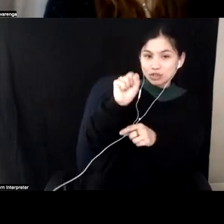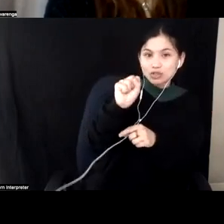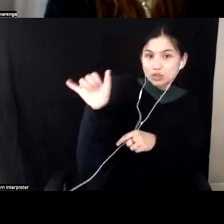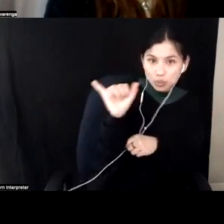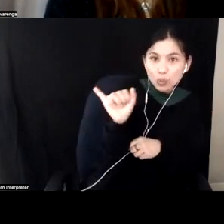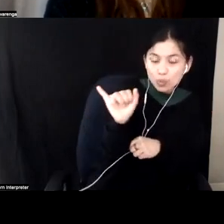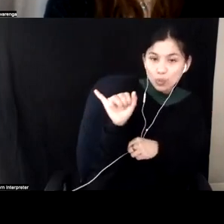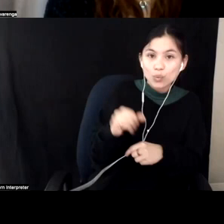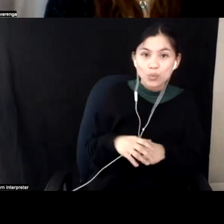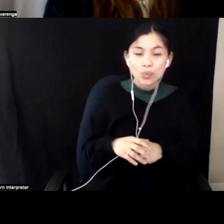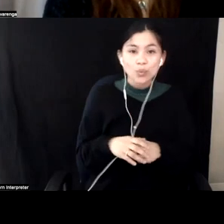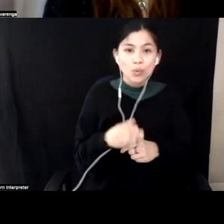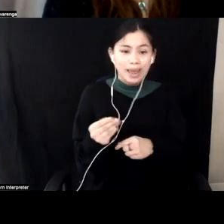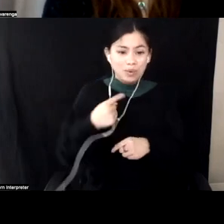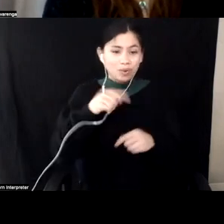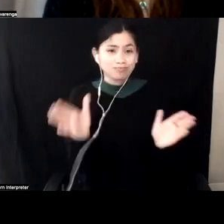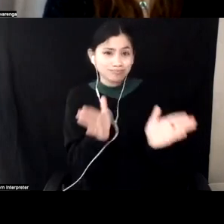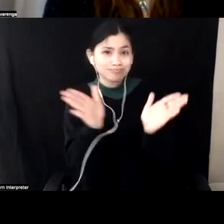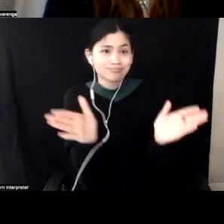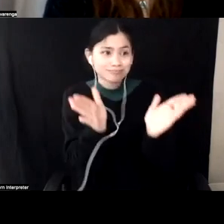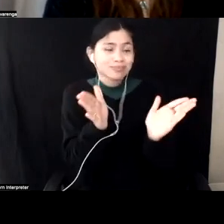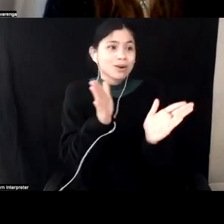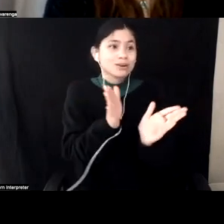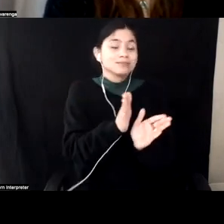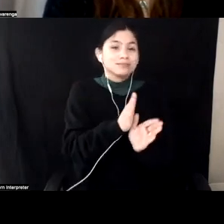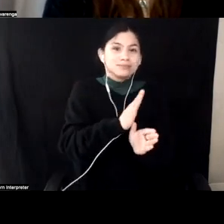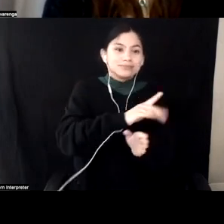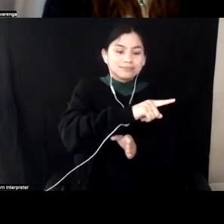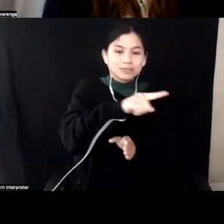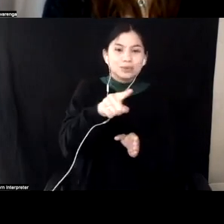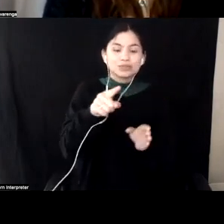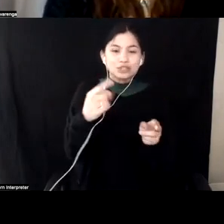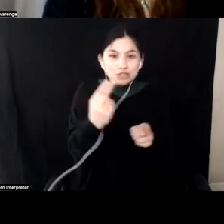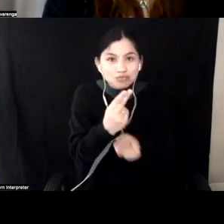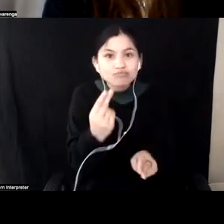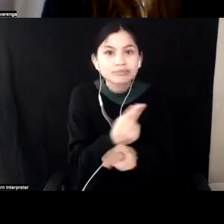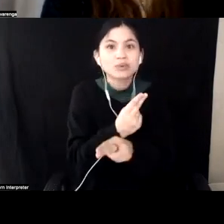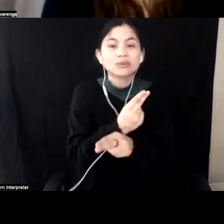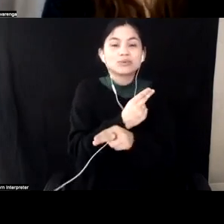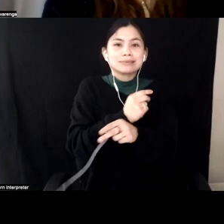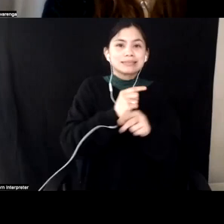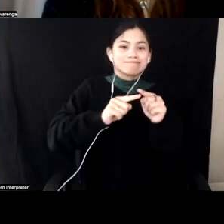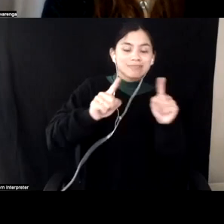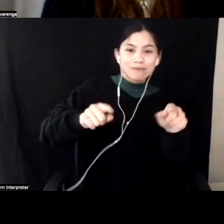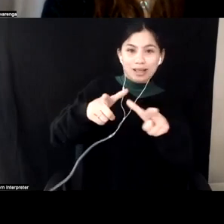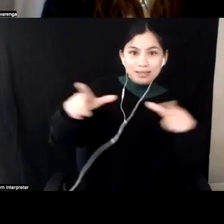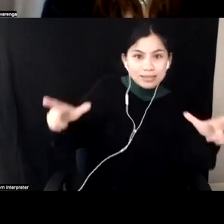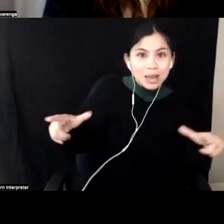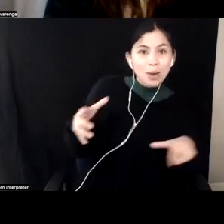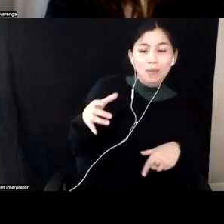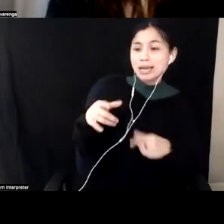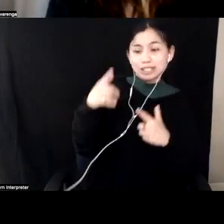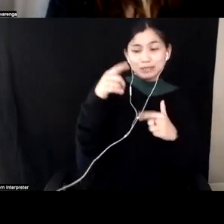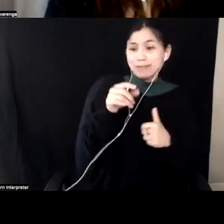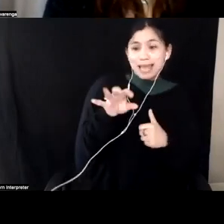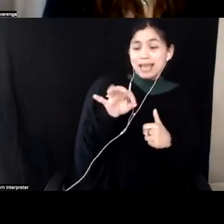we really encourage them to try to utilize the different languages that they want. You